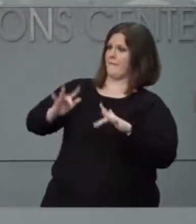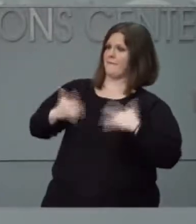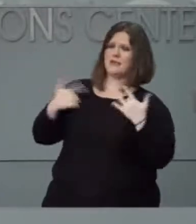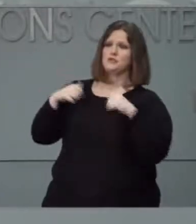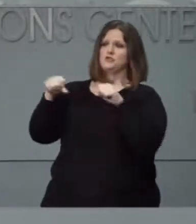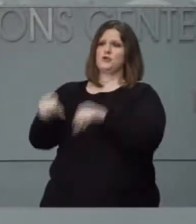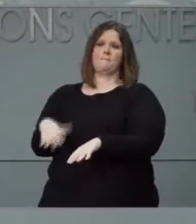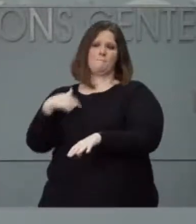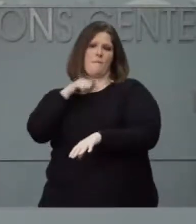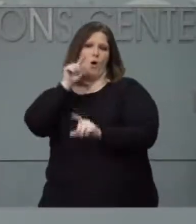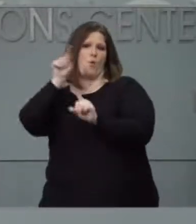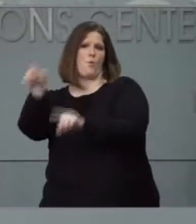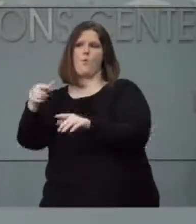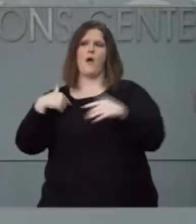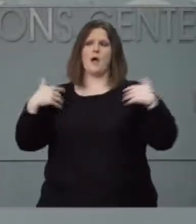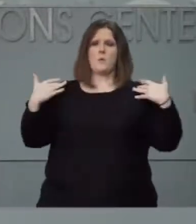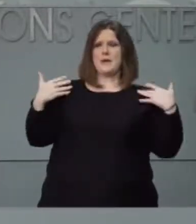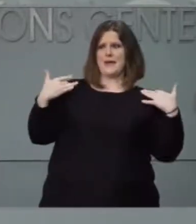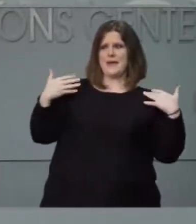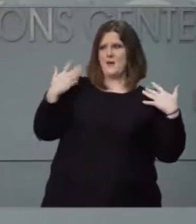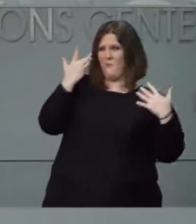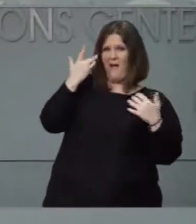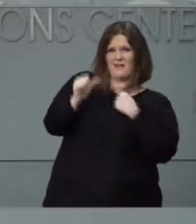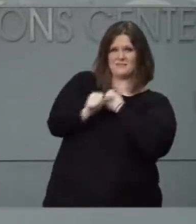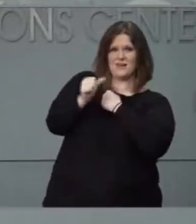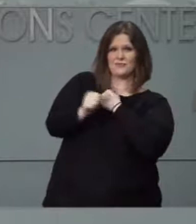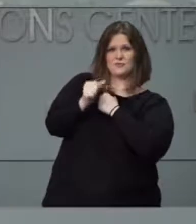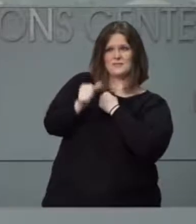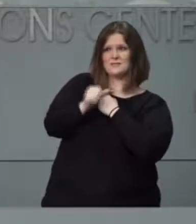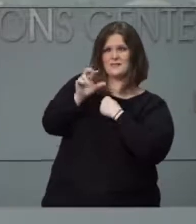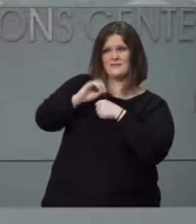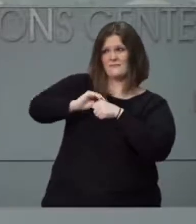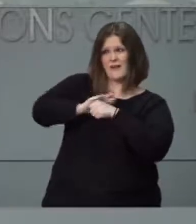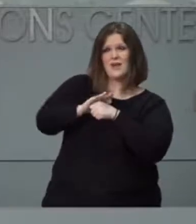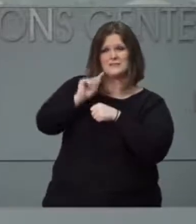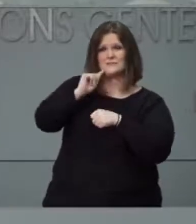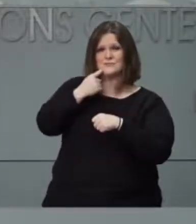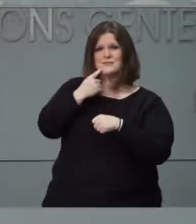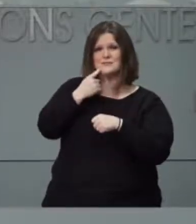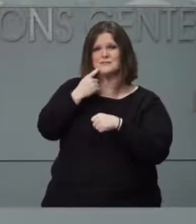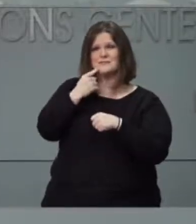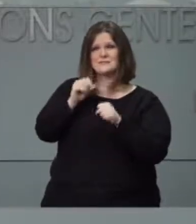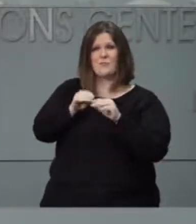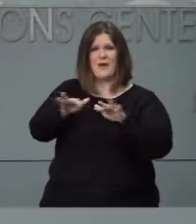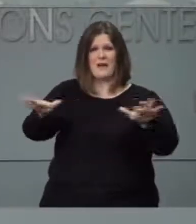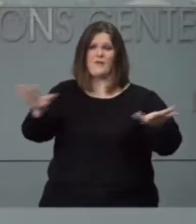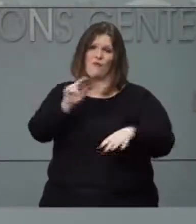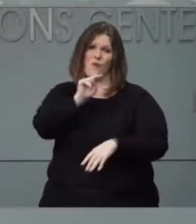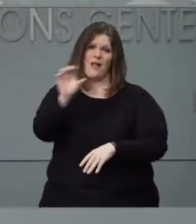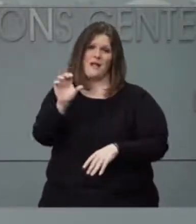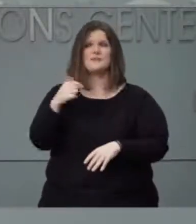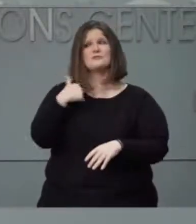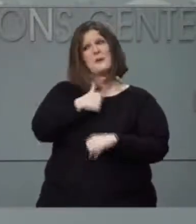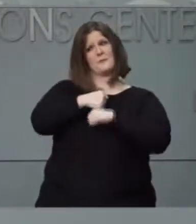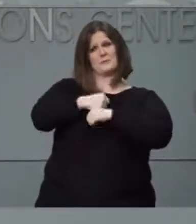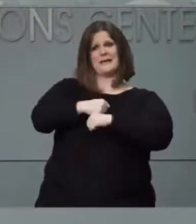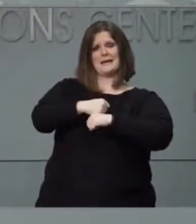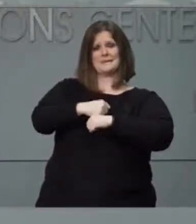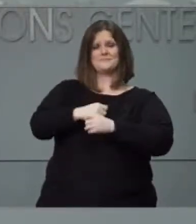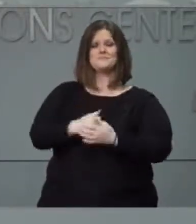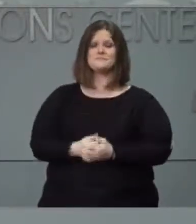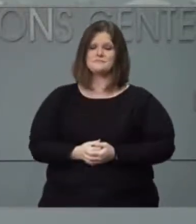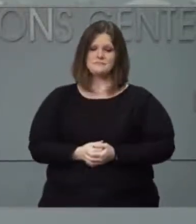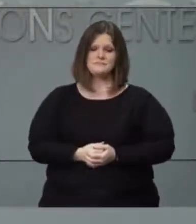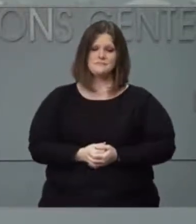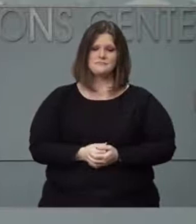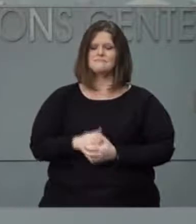take that risk right now. There's just a lot of virus here in North Carolina. Thanks. We have a follow-up